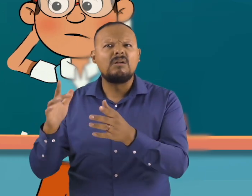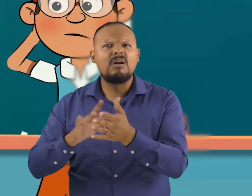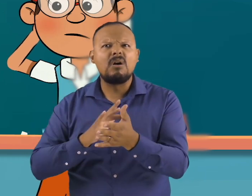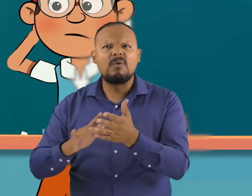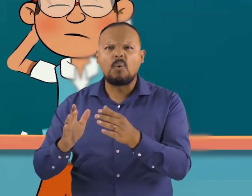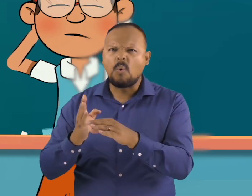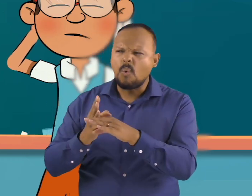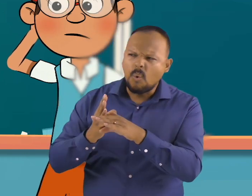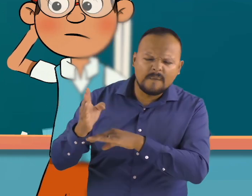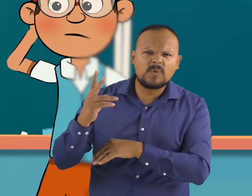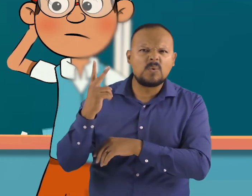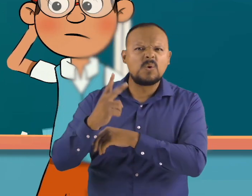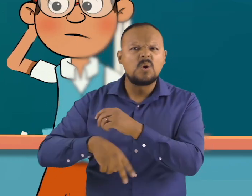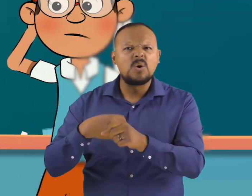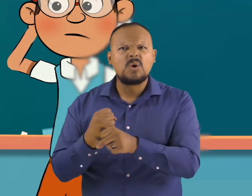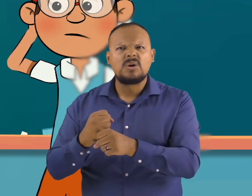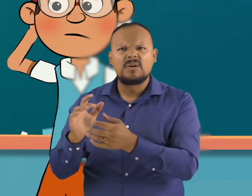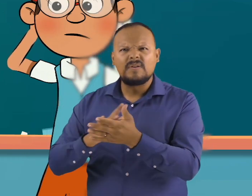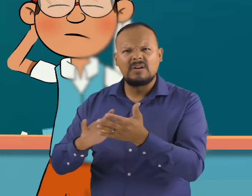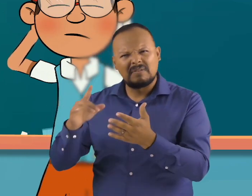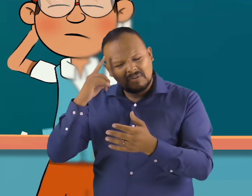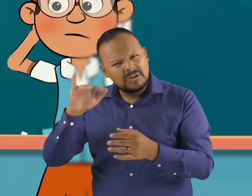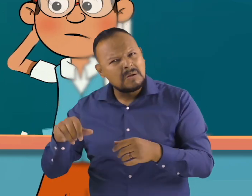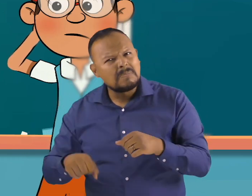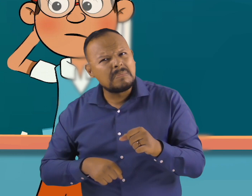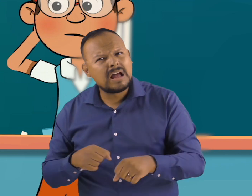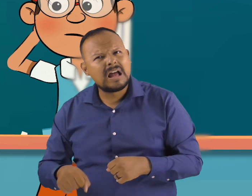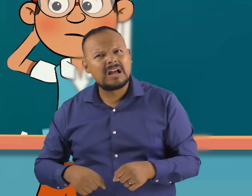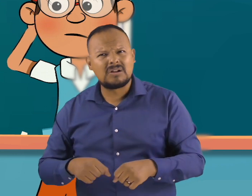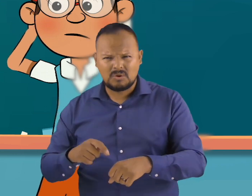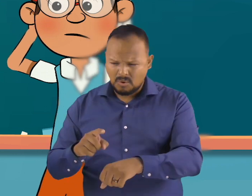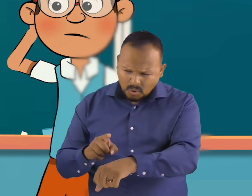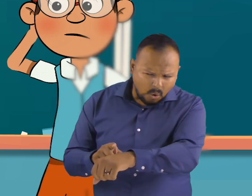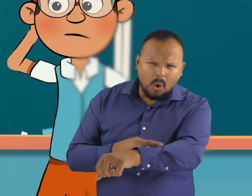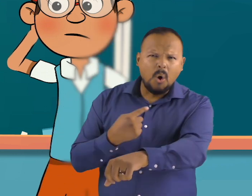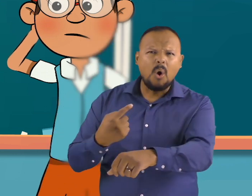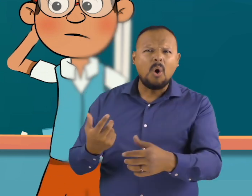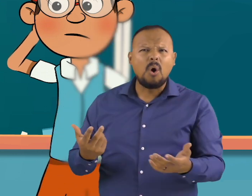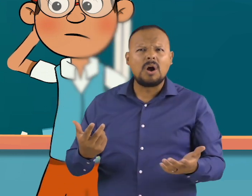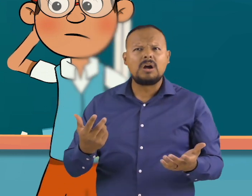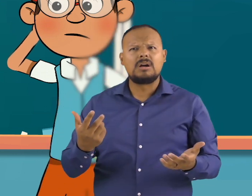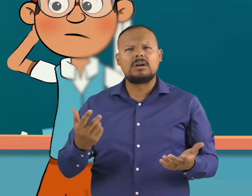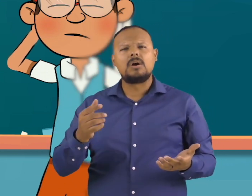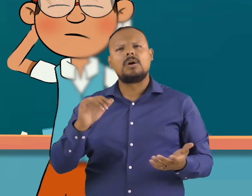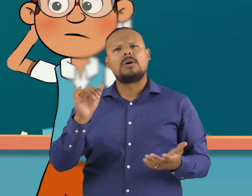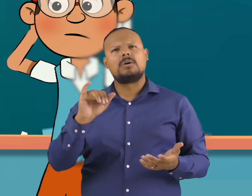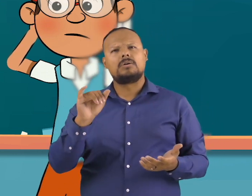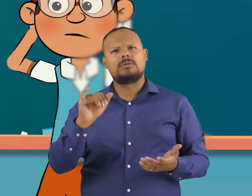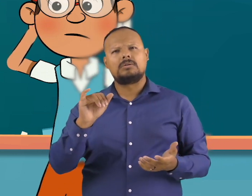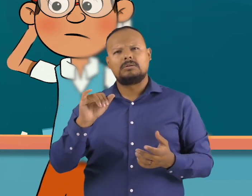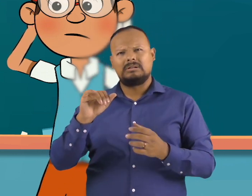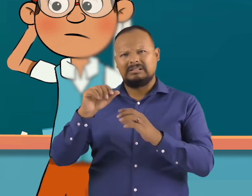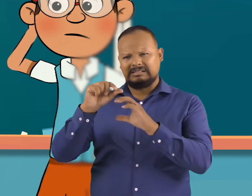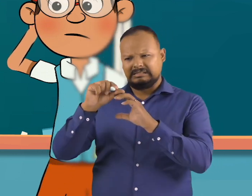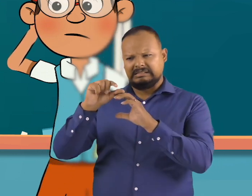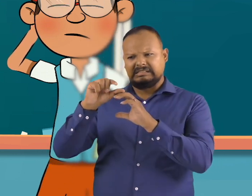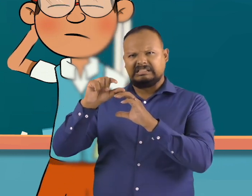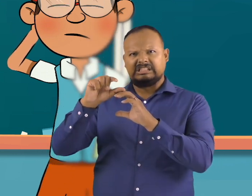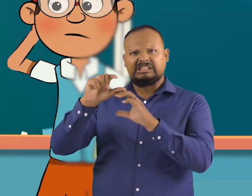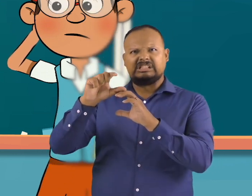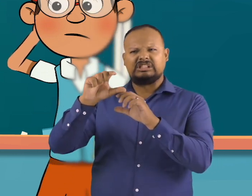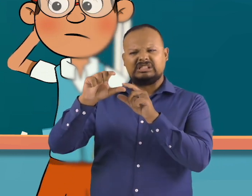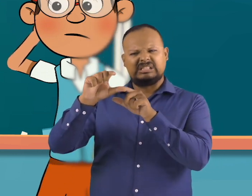is that a long time but frankie would actually end up paying about 70 dollars more for the bike